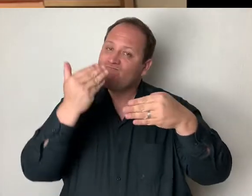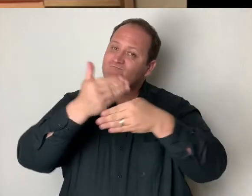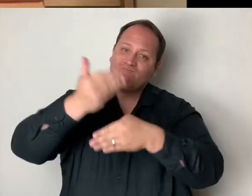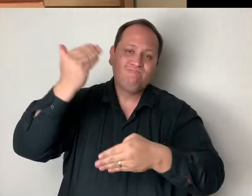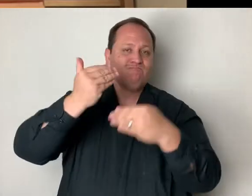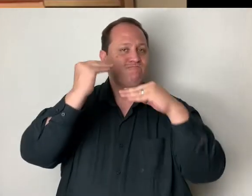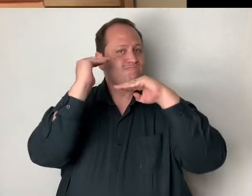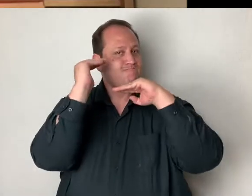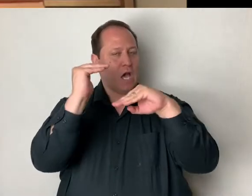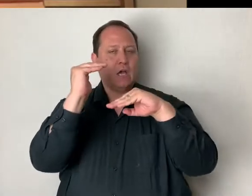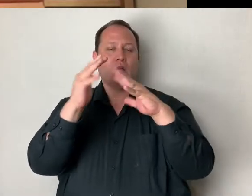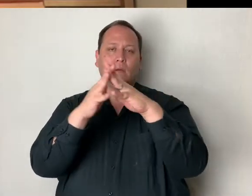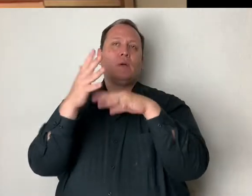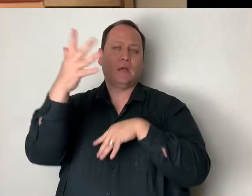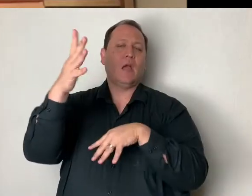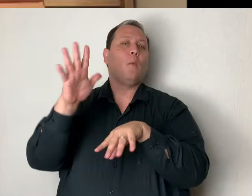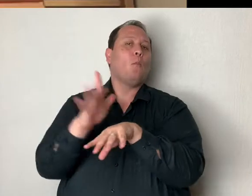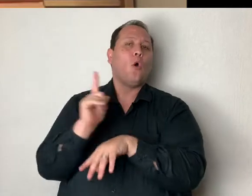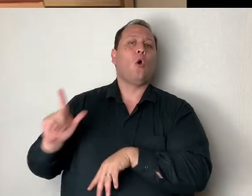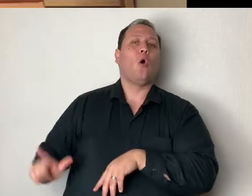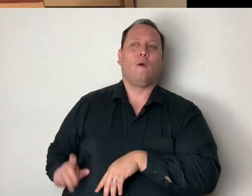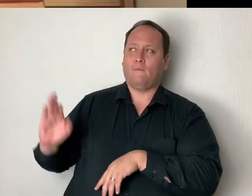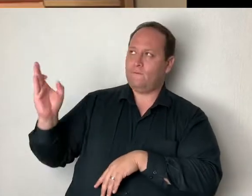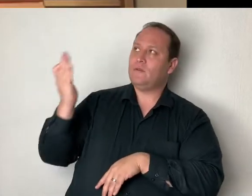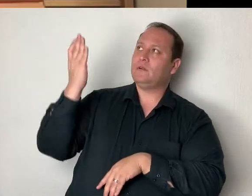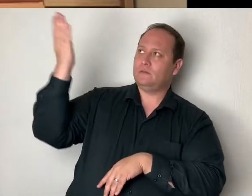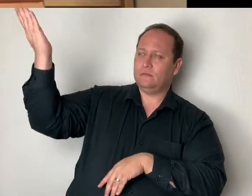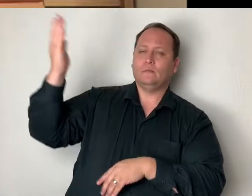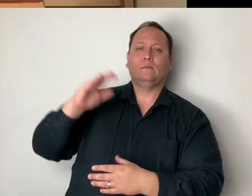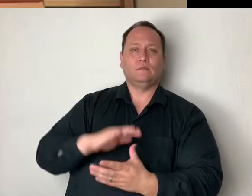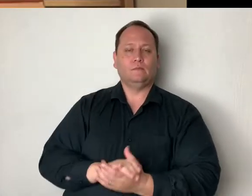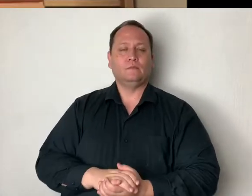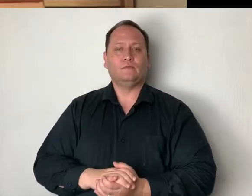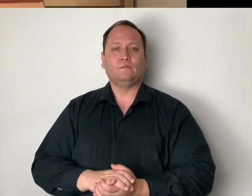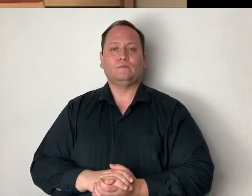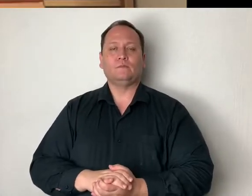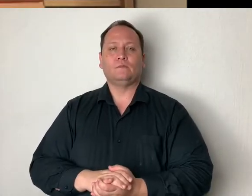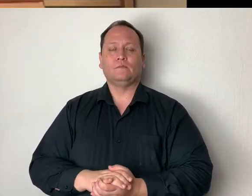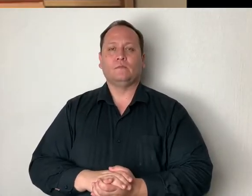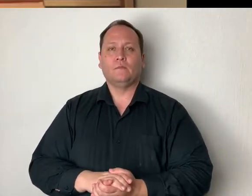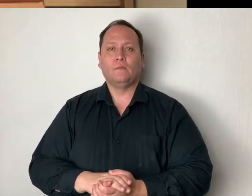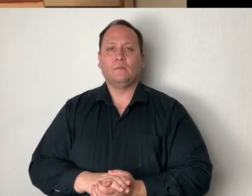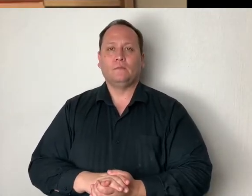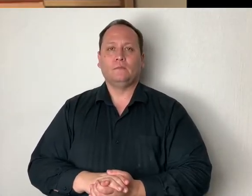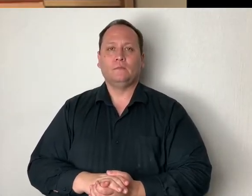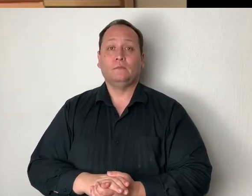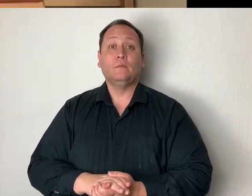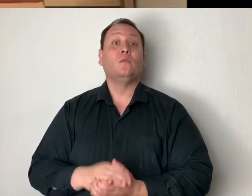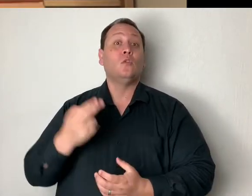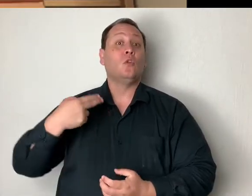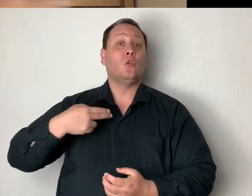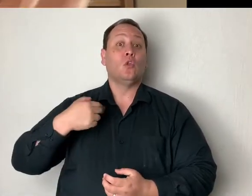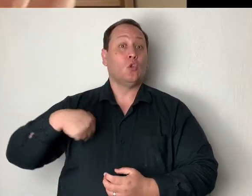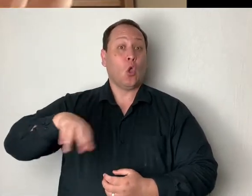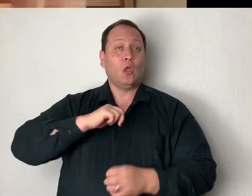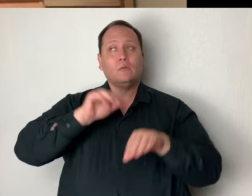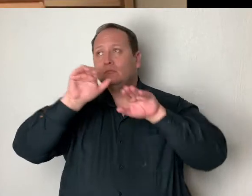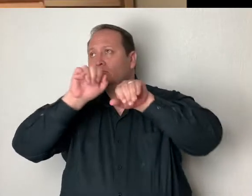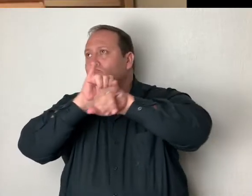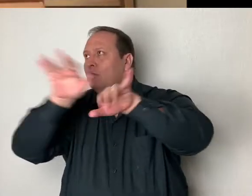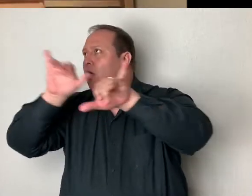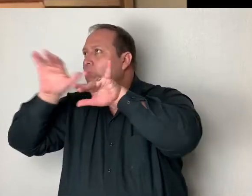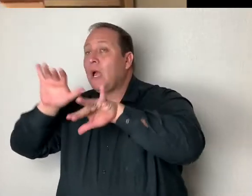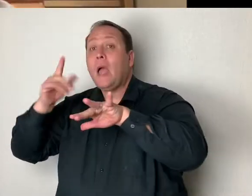por parte del gobierno federal de nuestro país. Our Build That Park campaign is going to create a